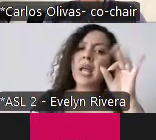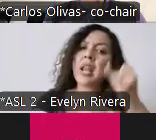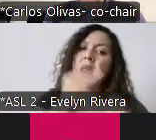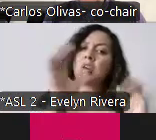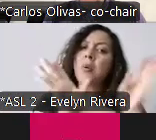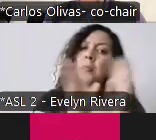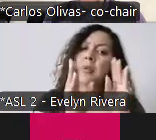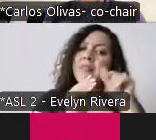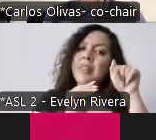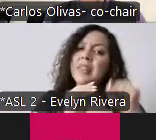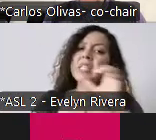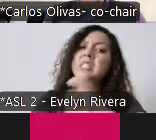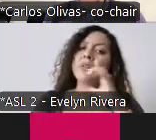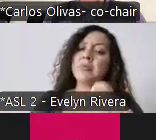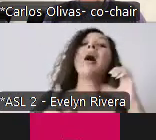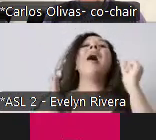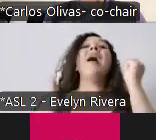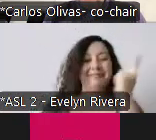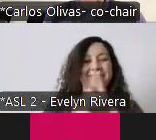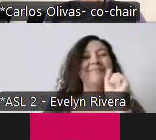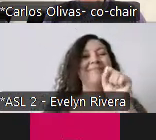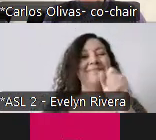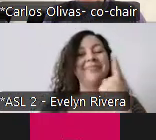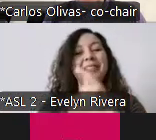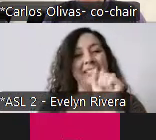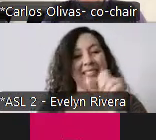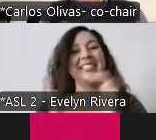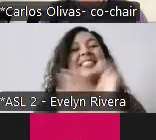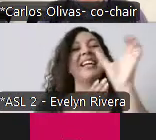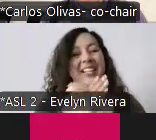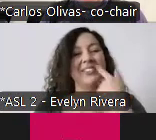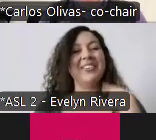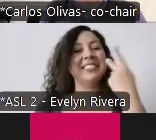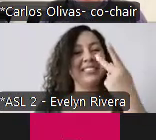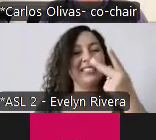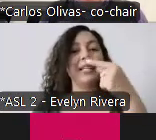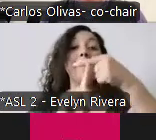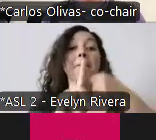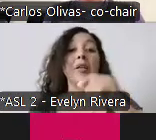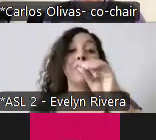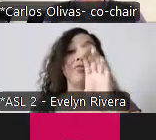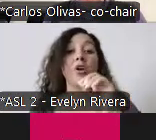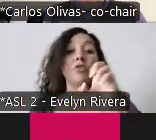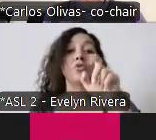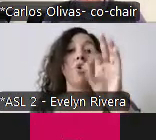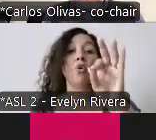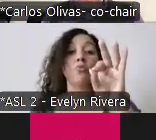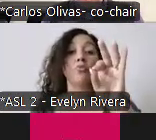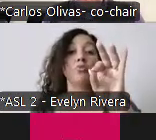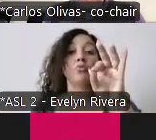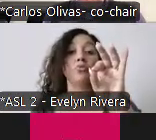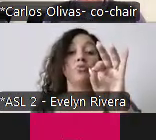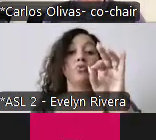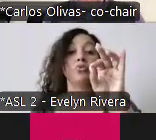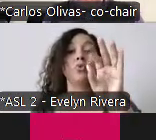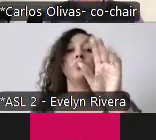this committee. Oh, yes, you're right. I see it now in my calendar. Yeah, no worries. Thank you for And clarifying then that. just as a reminder